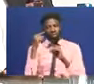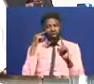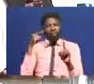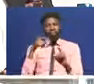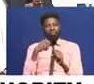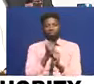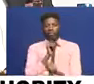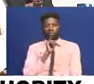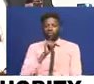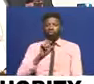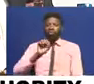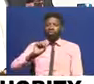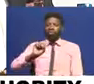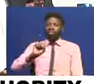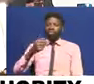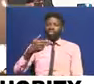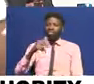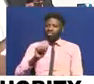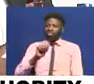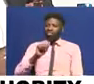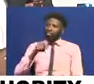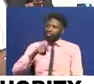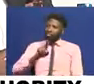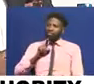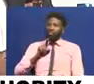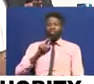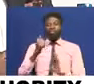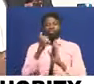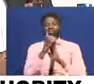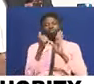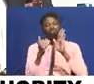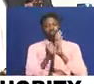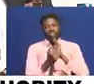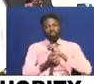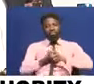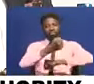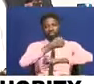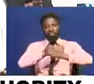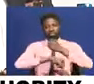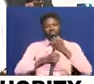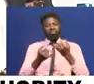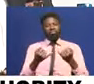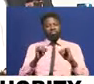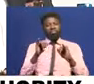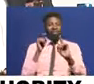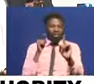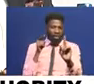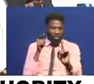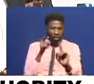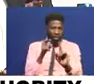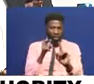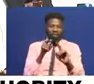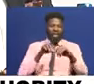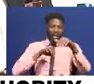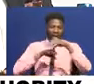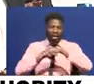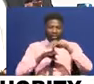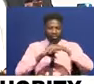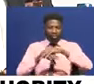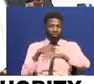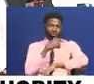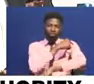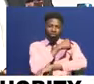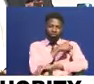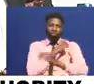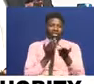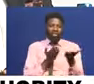know, implement this agenda of a universal health coverage. How are you going to do this